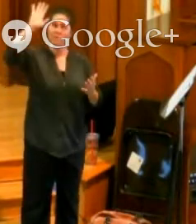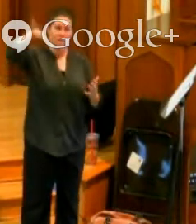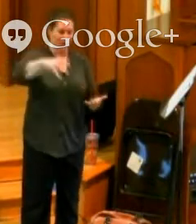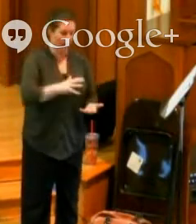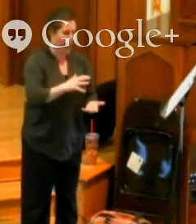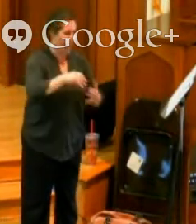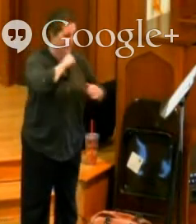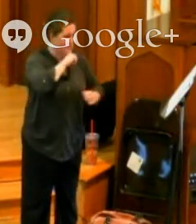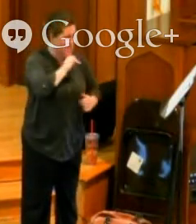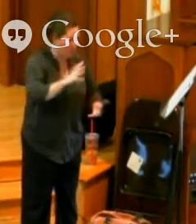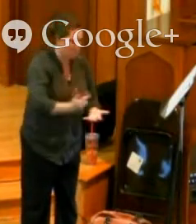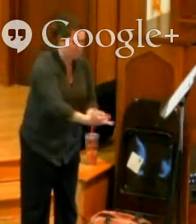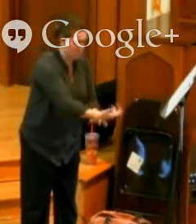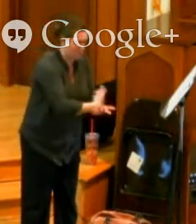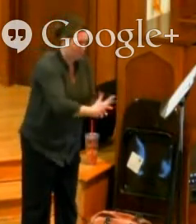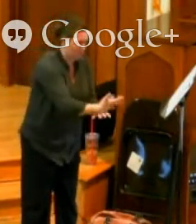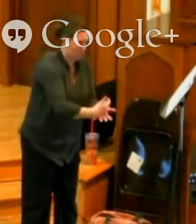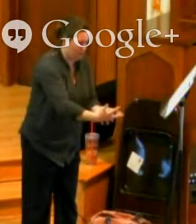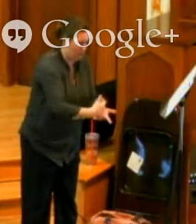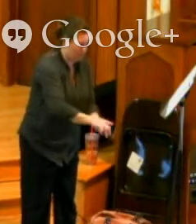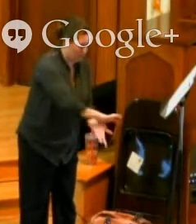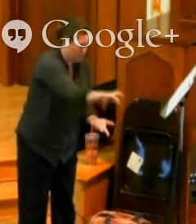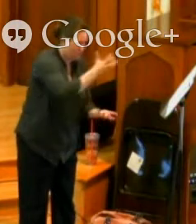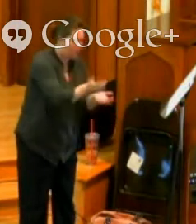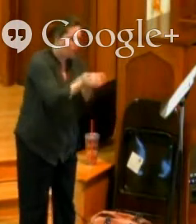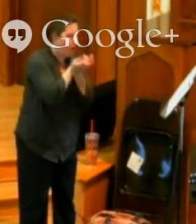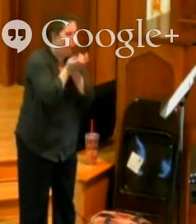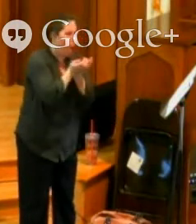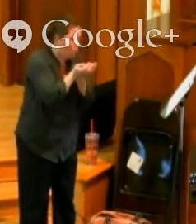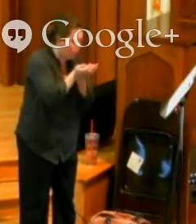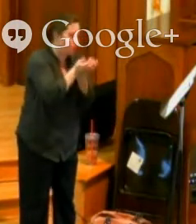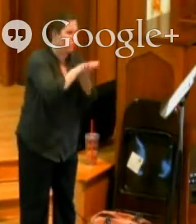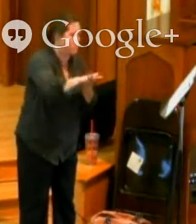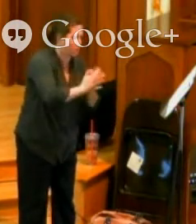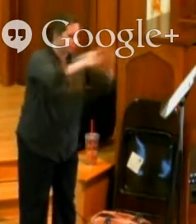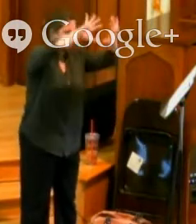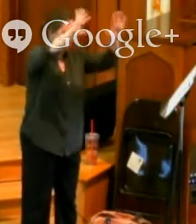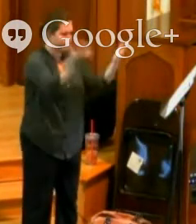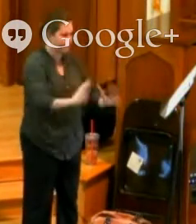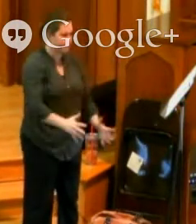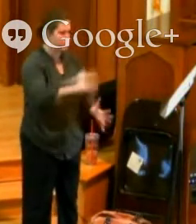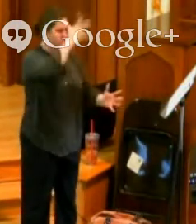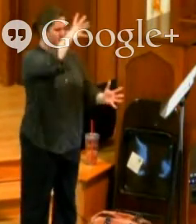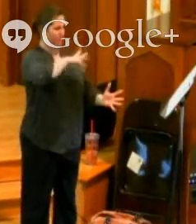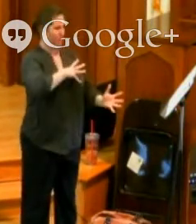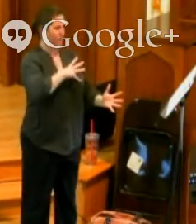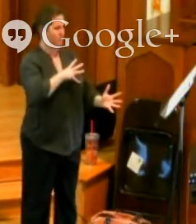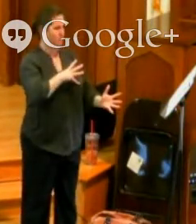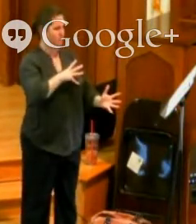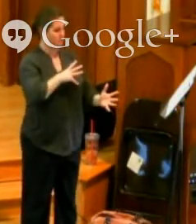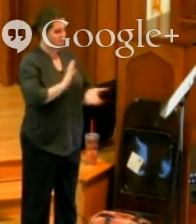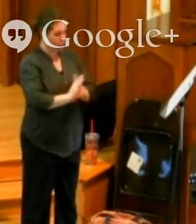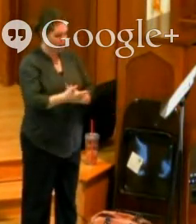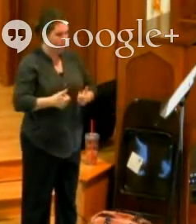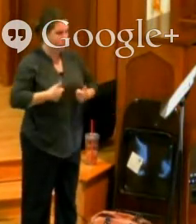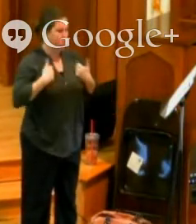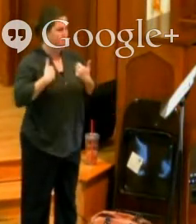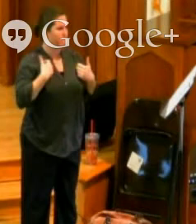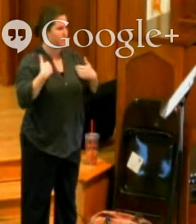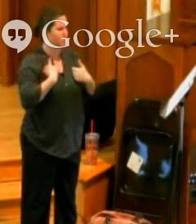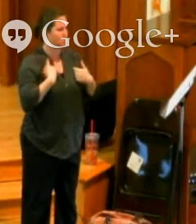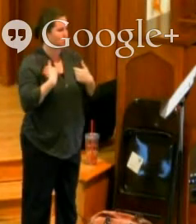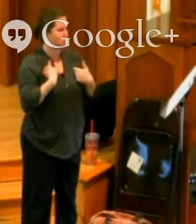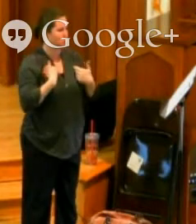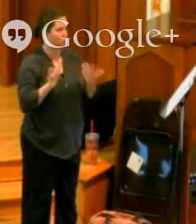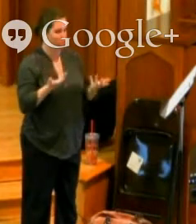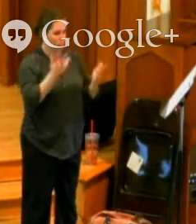nostrils the breath of life, and man became a living creature. I think that's so wonderful.